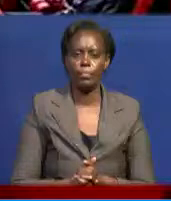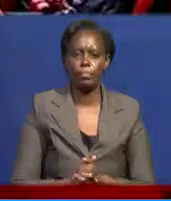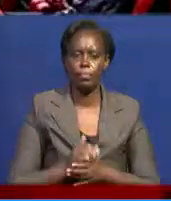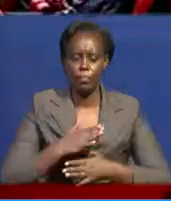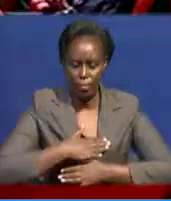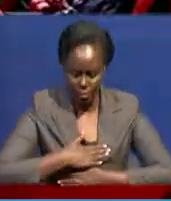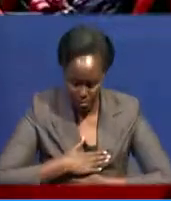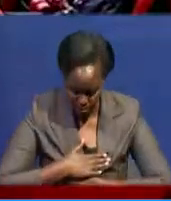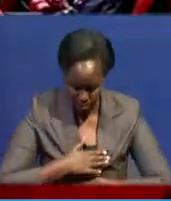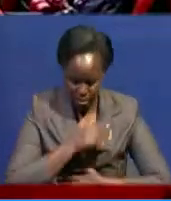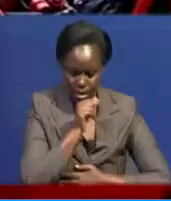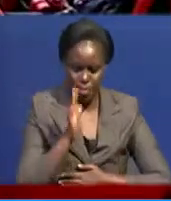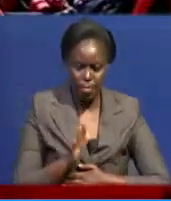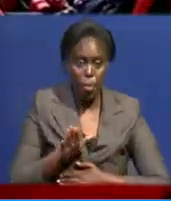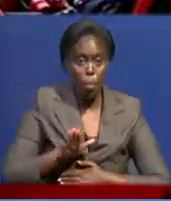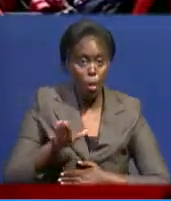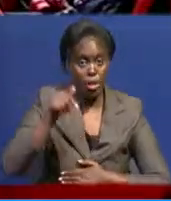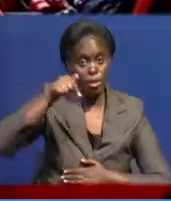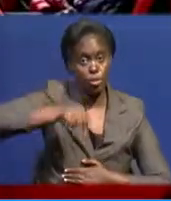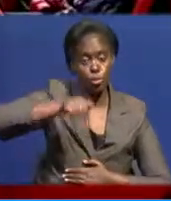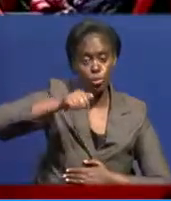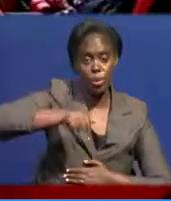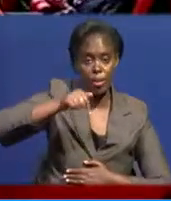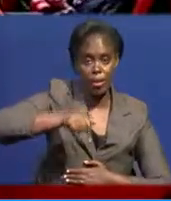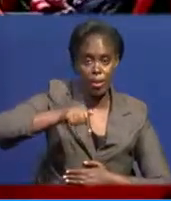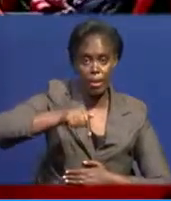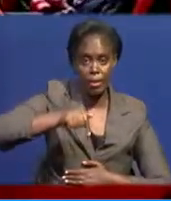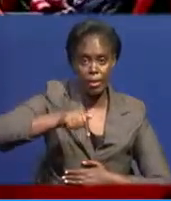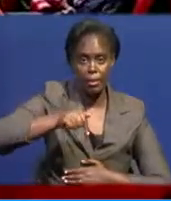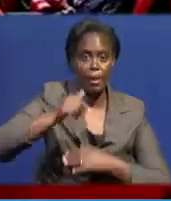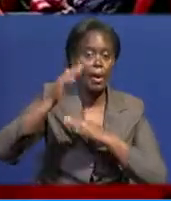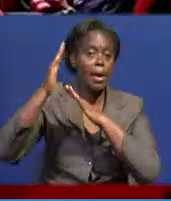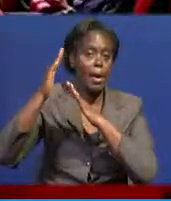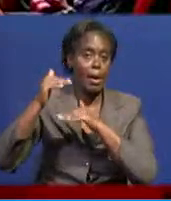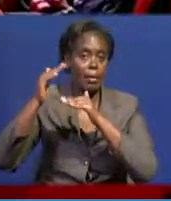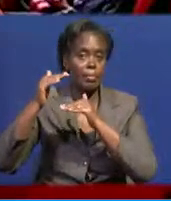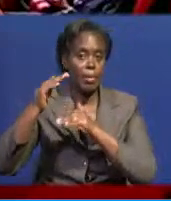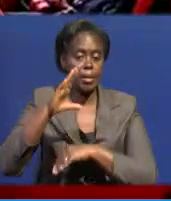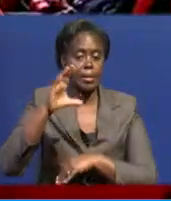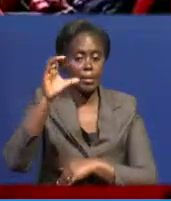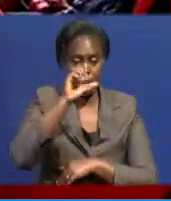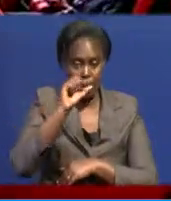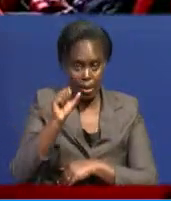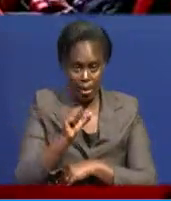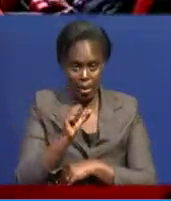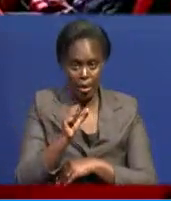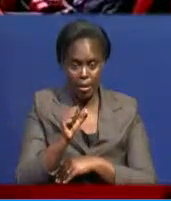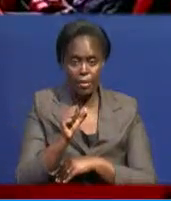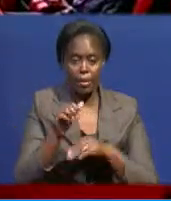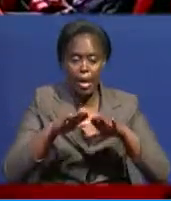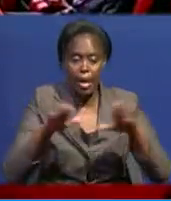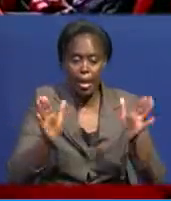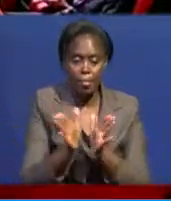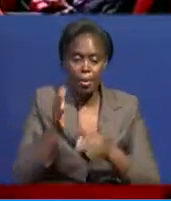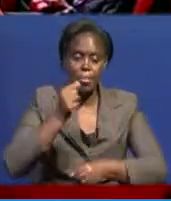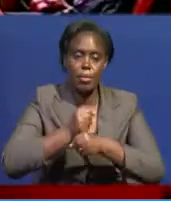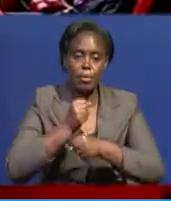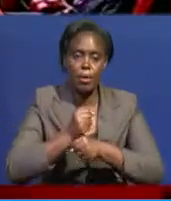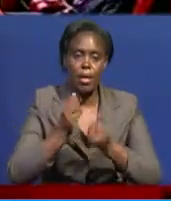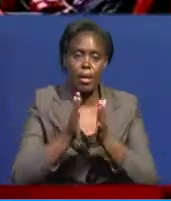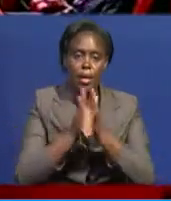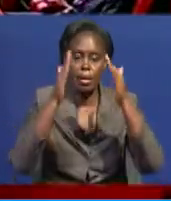Honorable senators, this morning we are expecting the CS for lands, public works